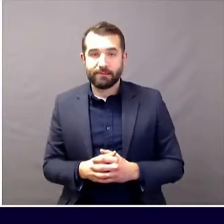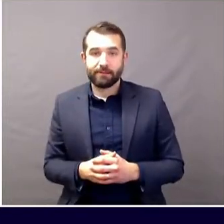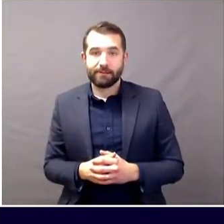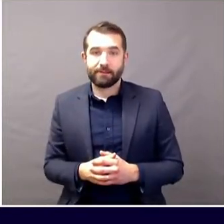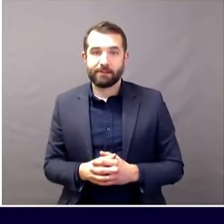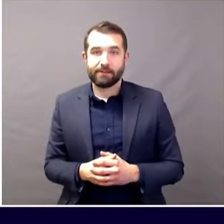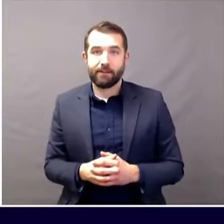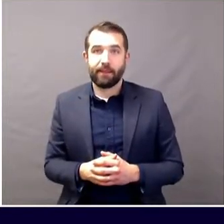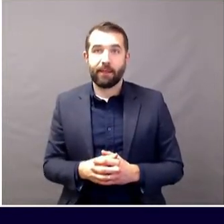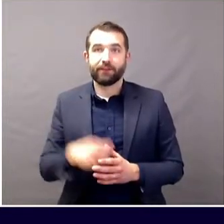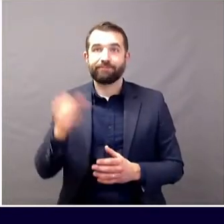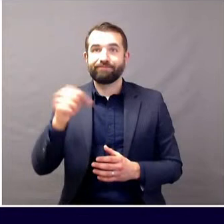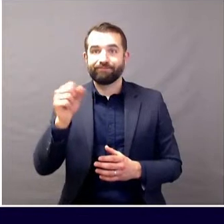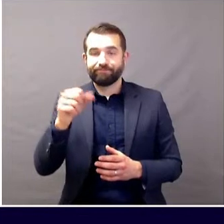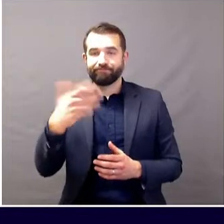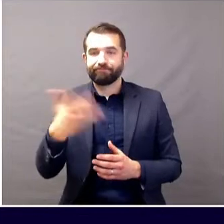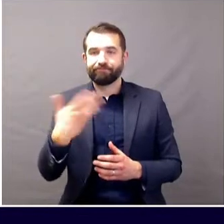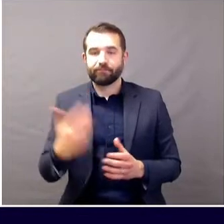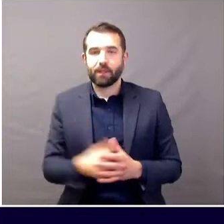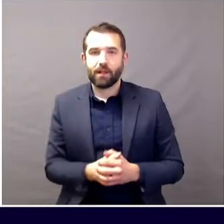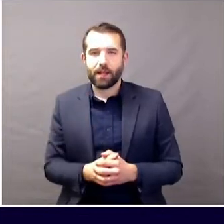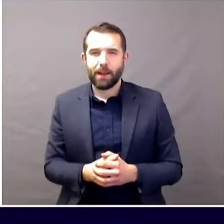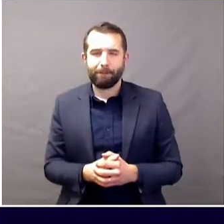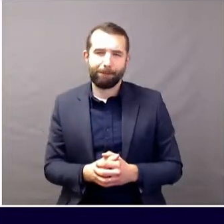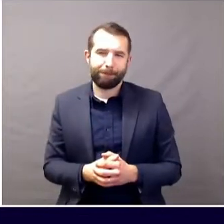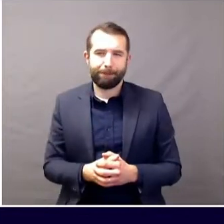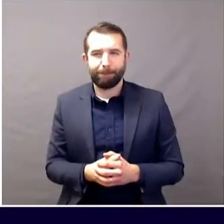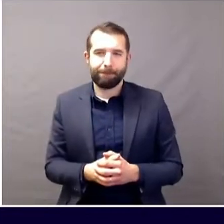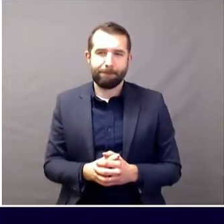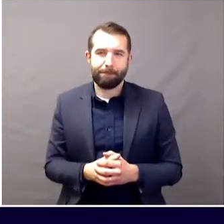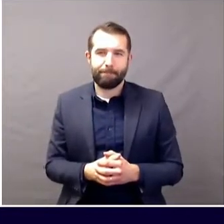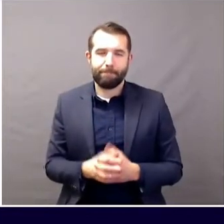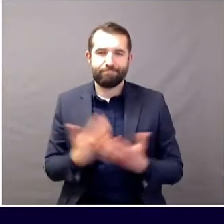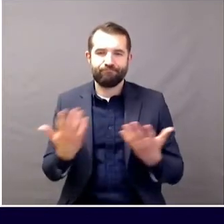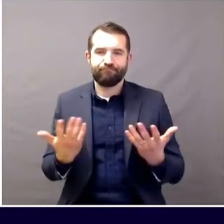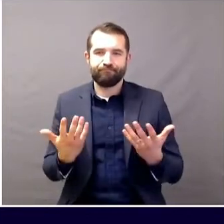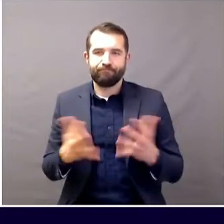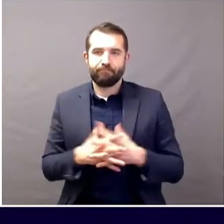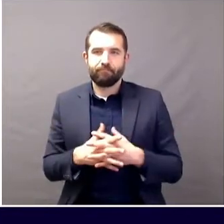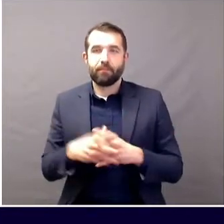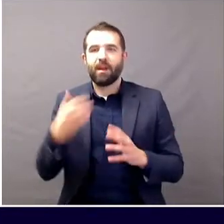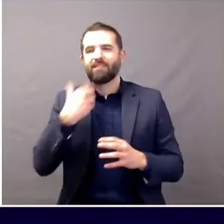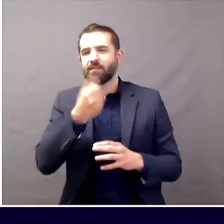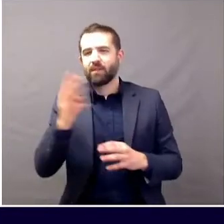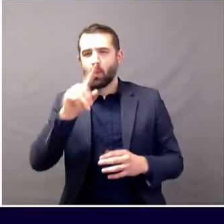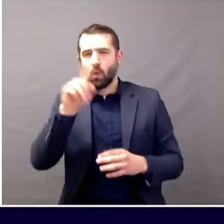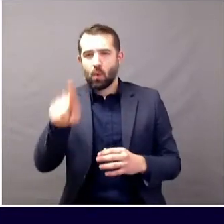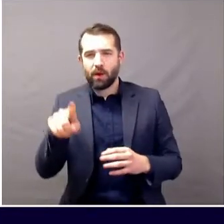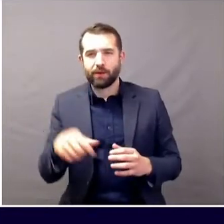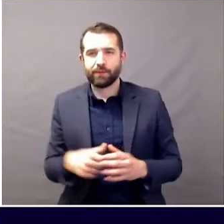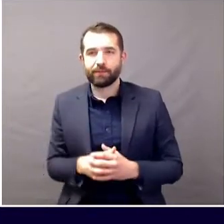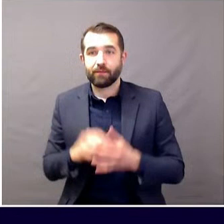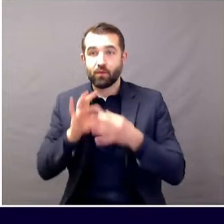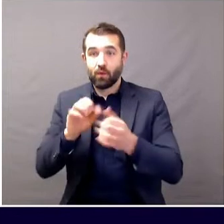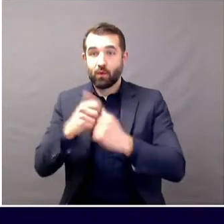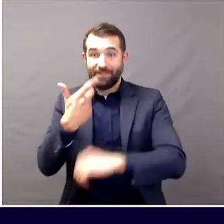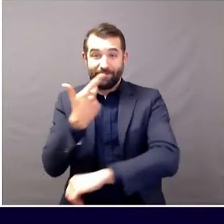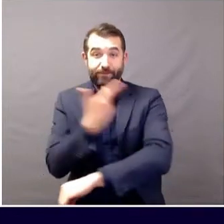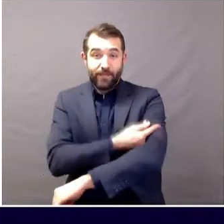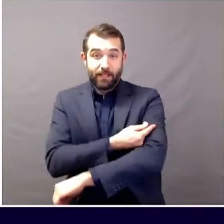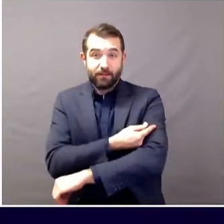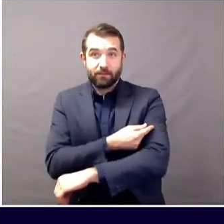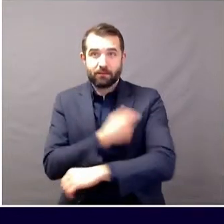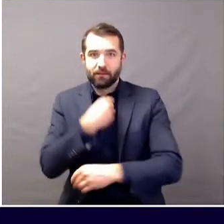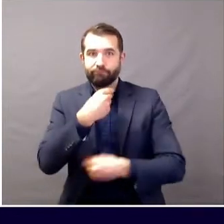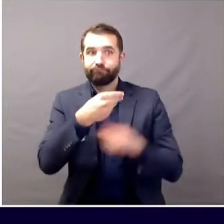Yes, hi. Just a few questions about vaccine distribution.